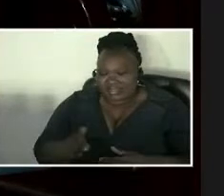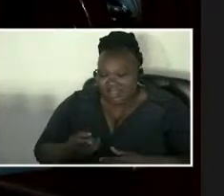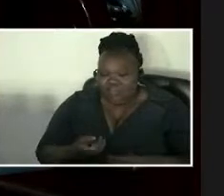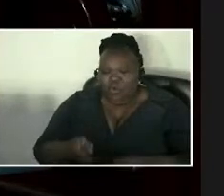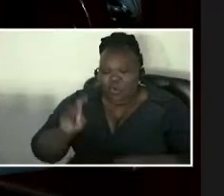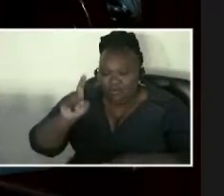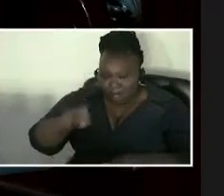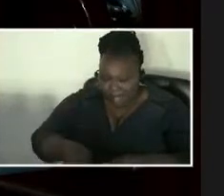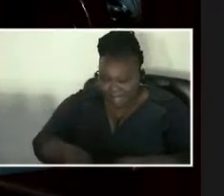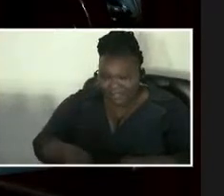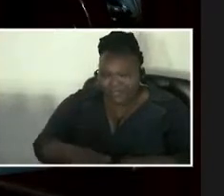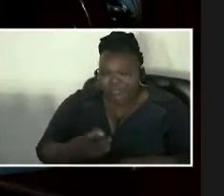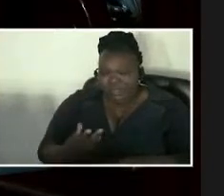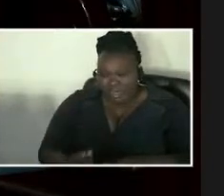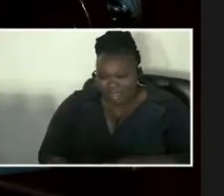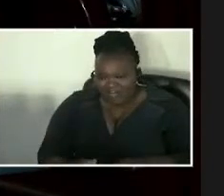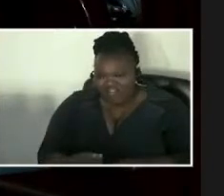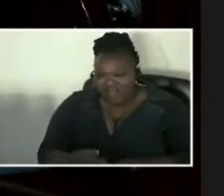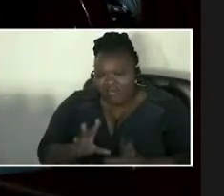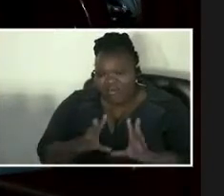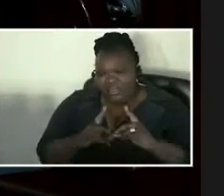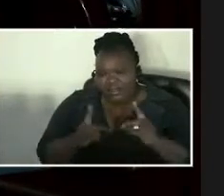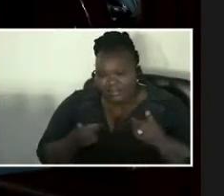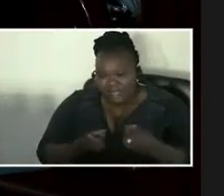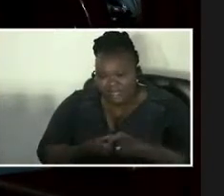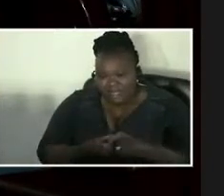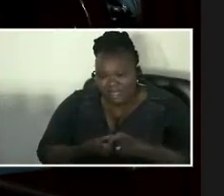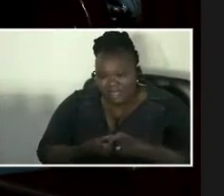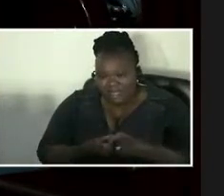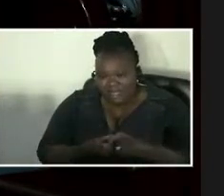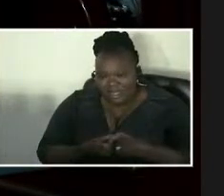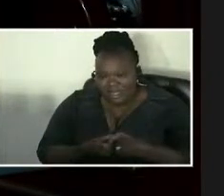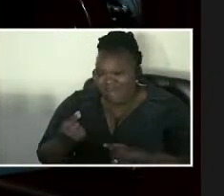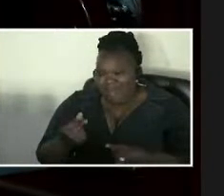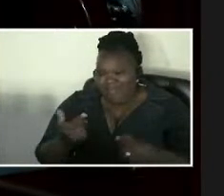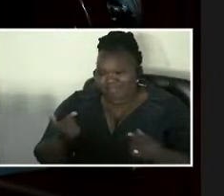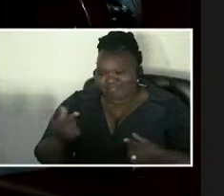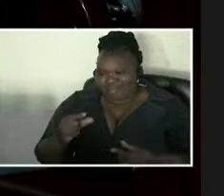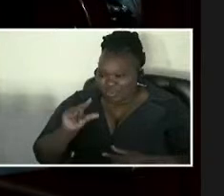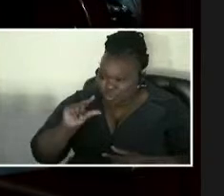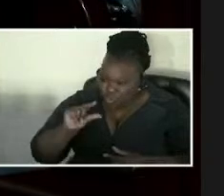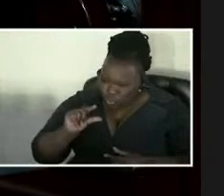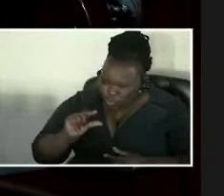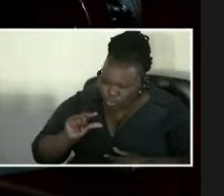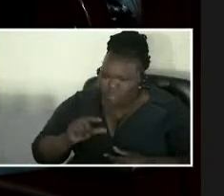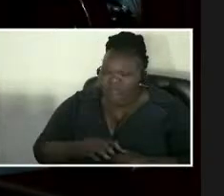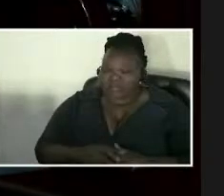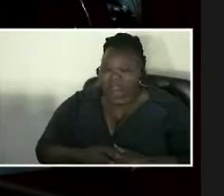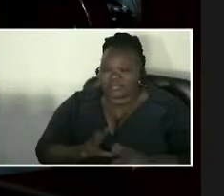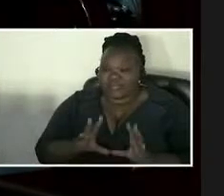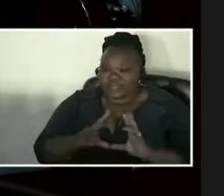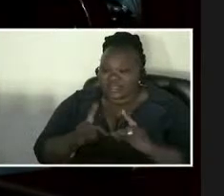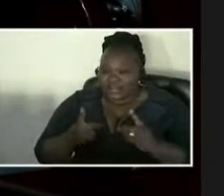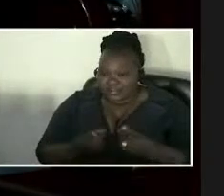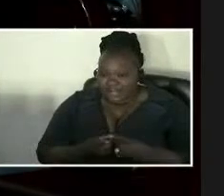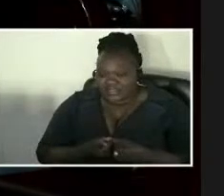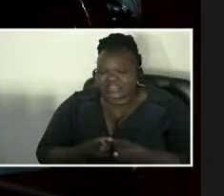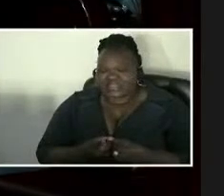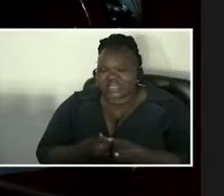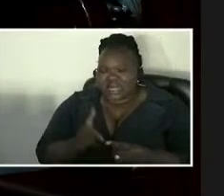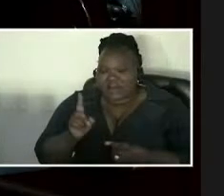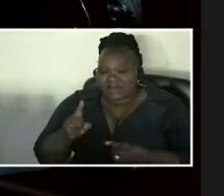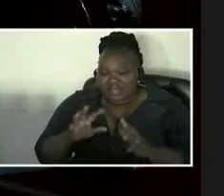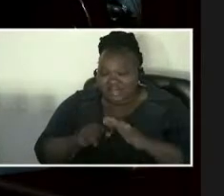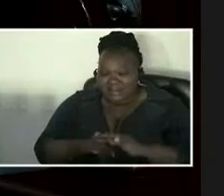however they are hugely hugely underfunded subsequently the department is unable to